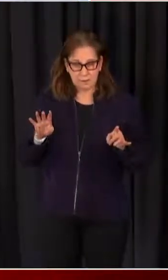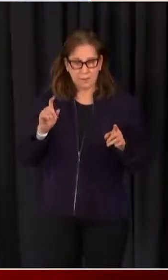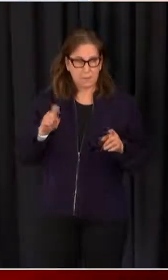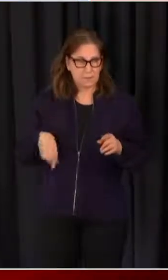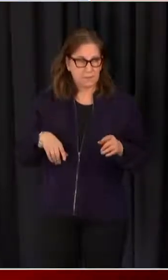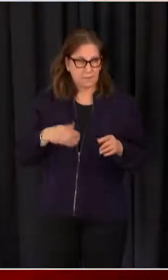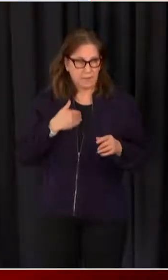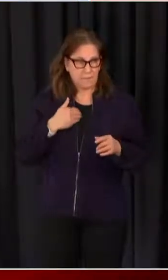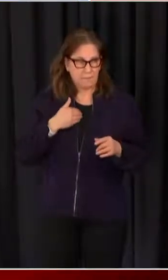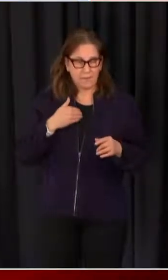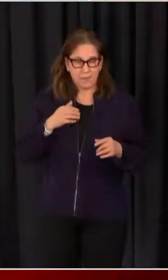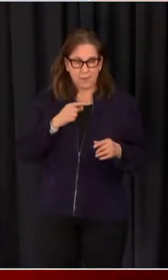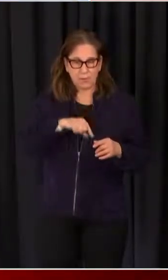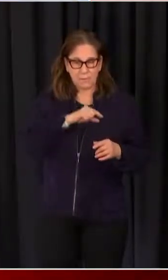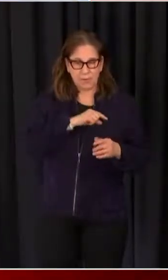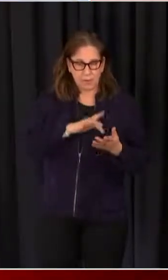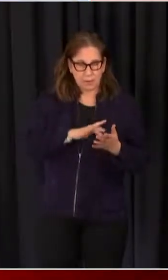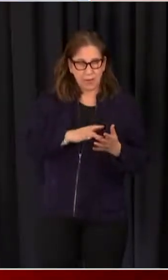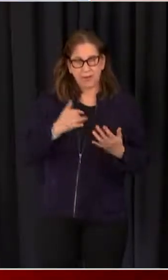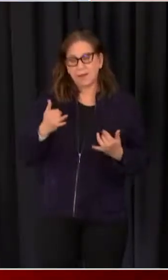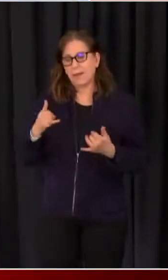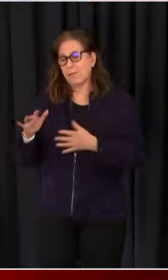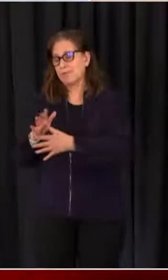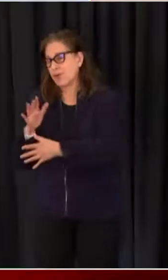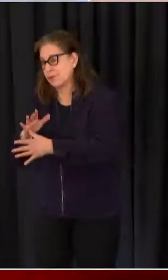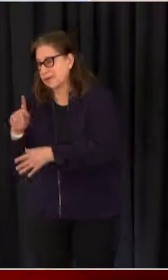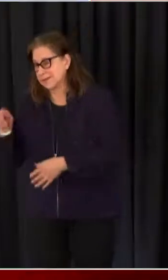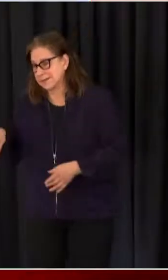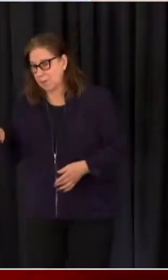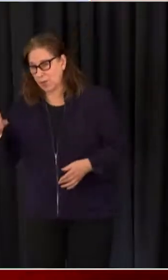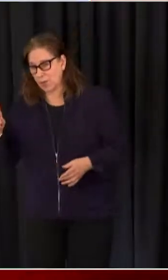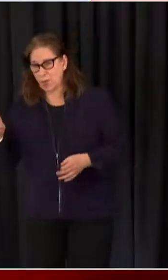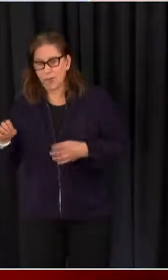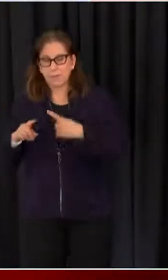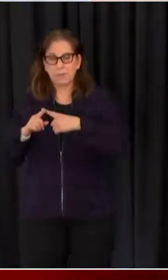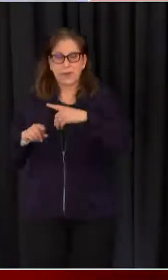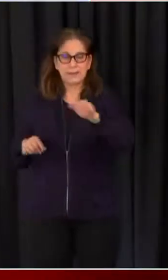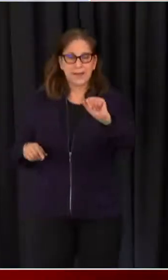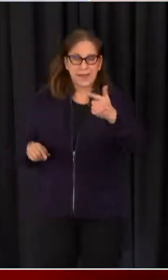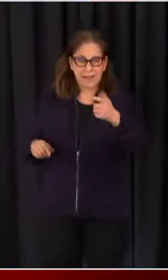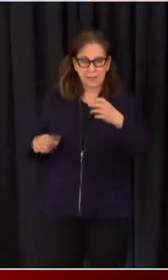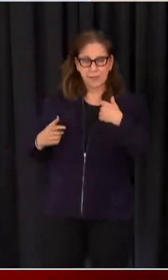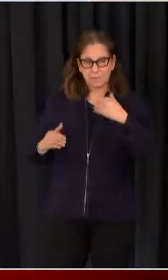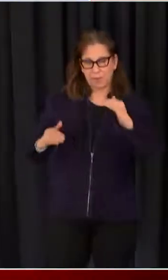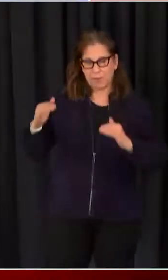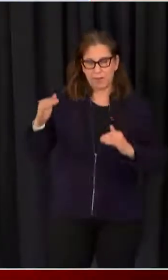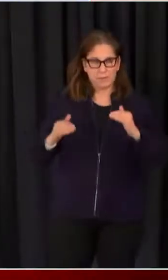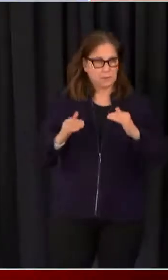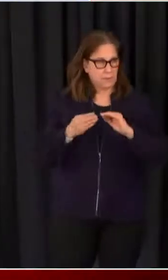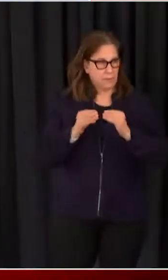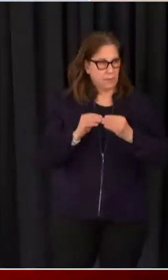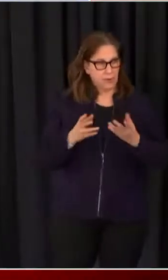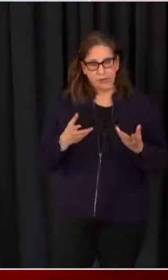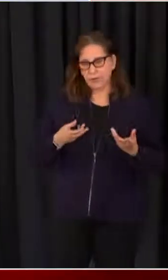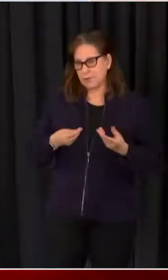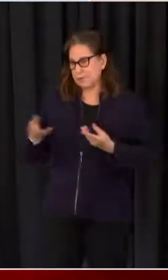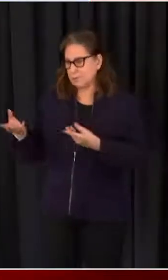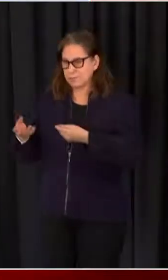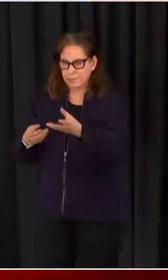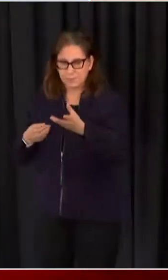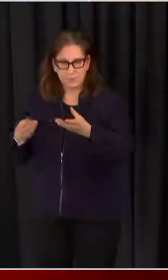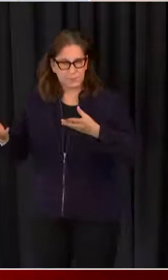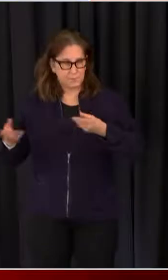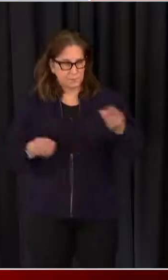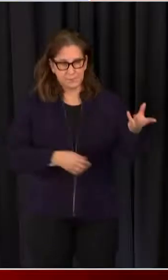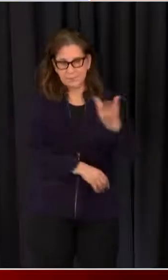zip code because of how we may be balancing the allocation of appointments in order to increase vaccination coverage in